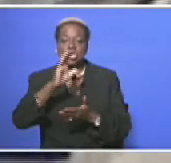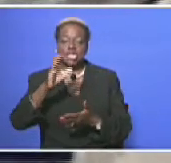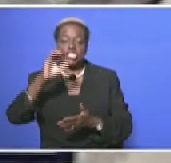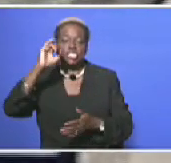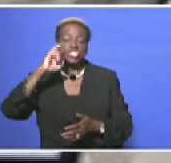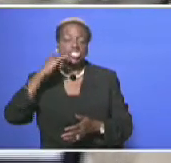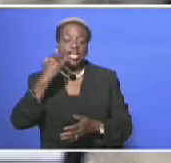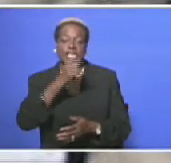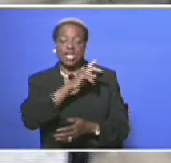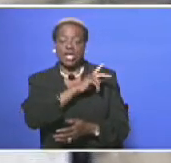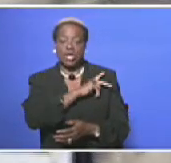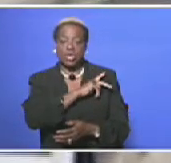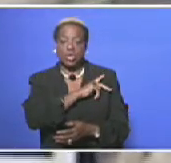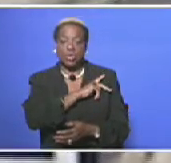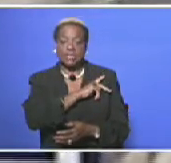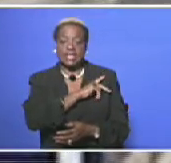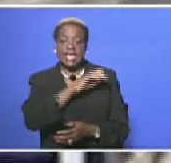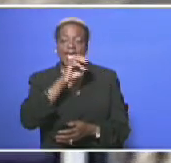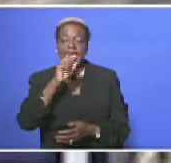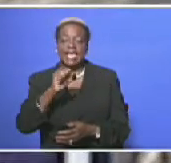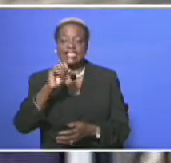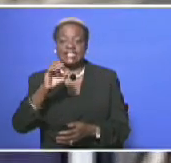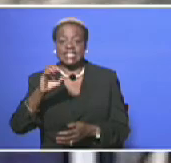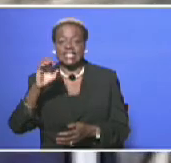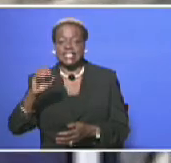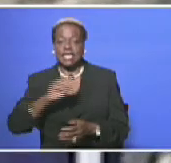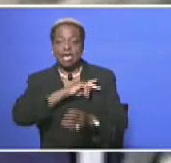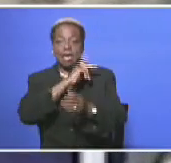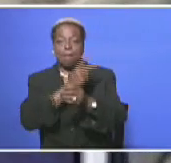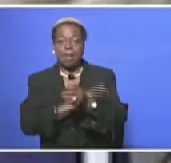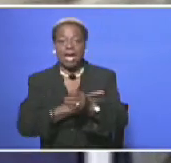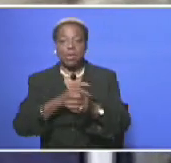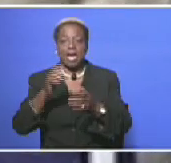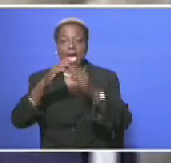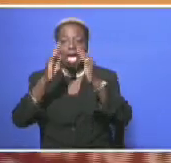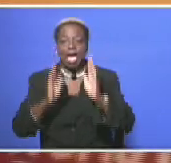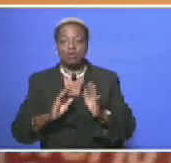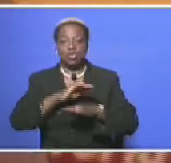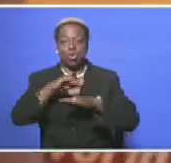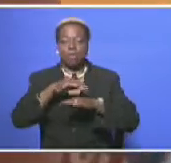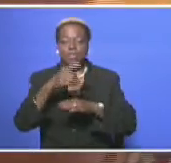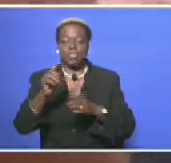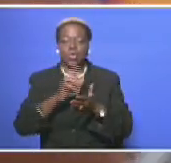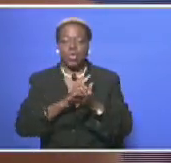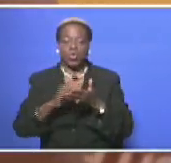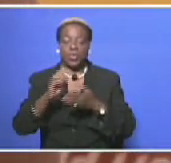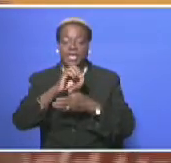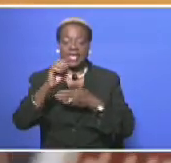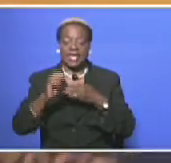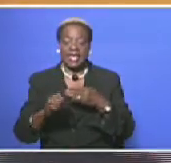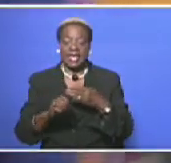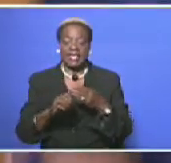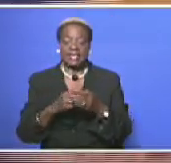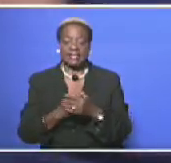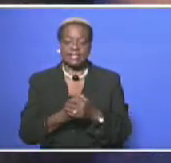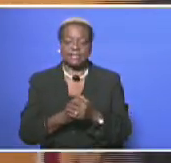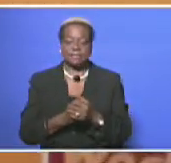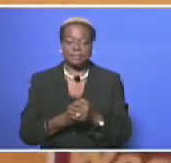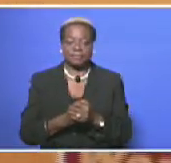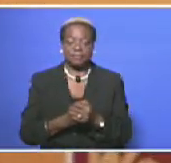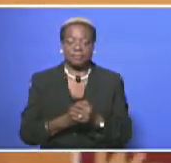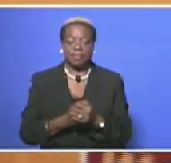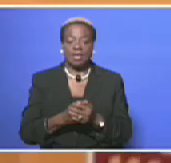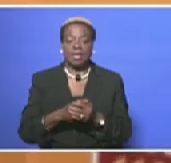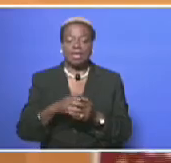Knowles committed to the SEC powerhouse over the weekend. The Wildcats have a Bahamian at the helm with head coach Lonnie Green and